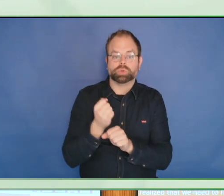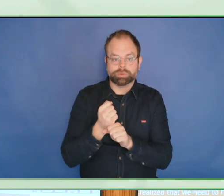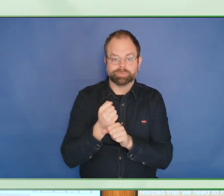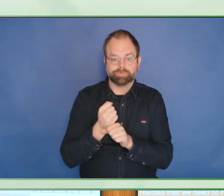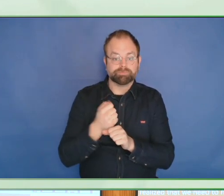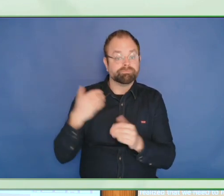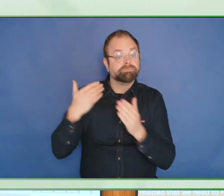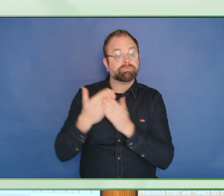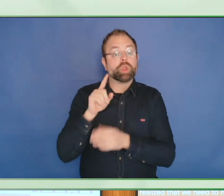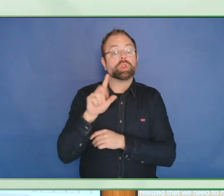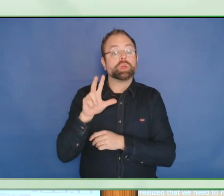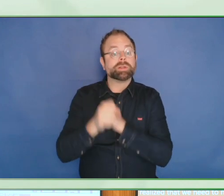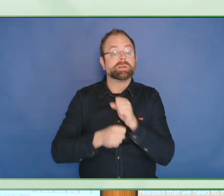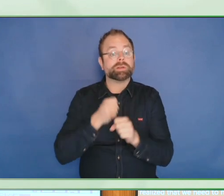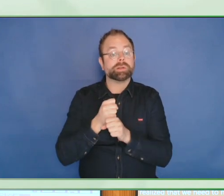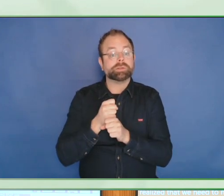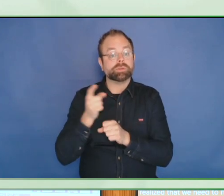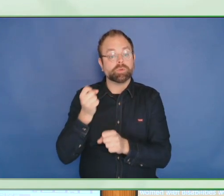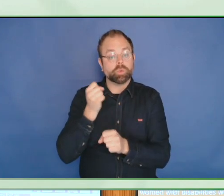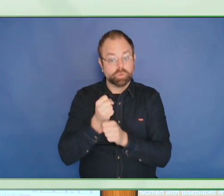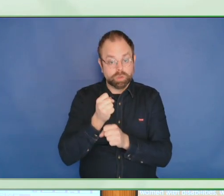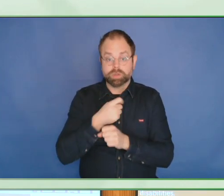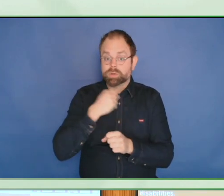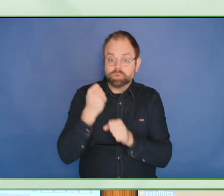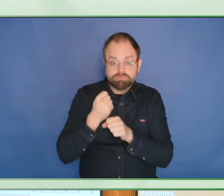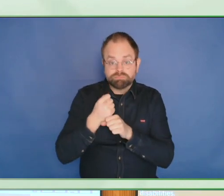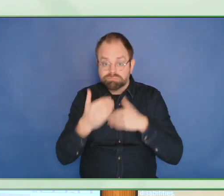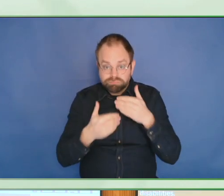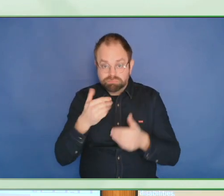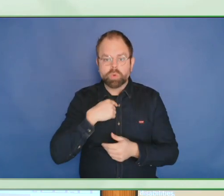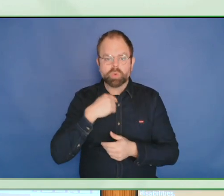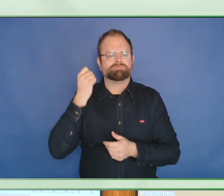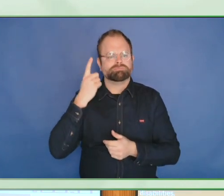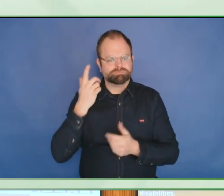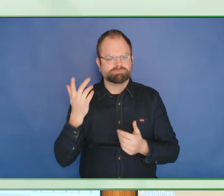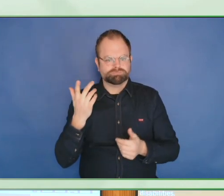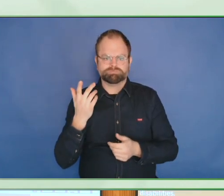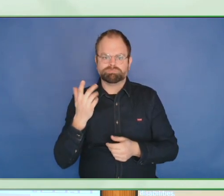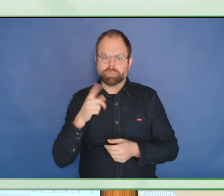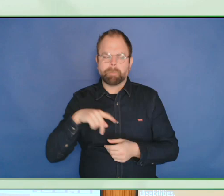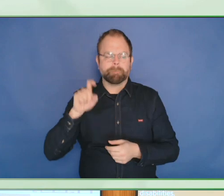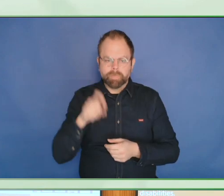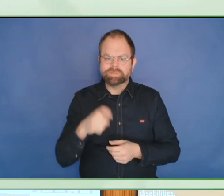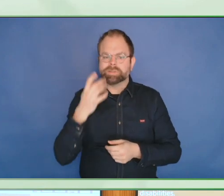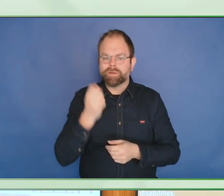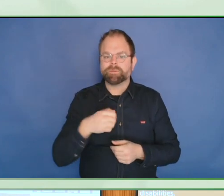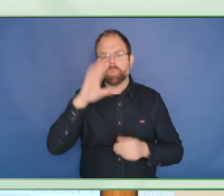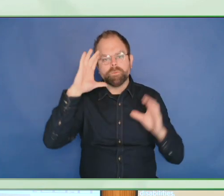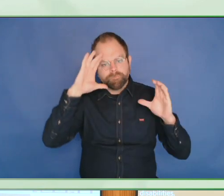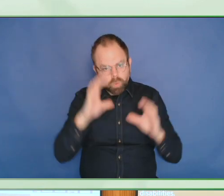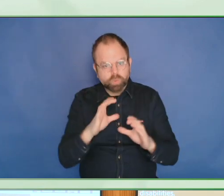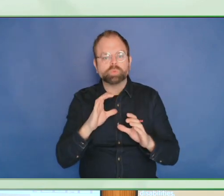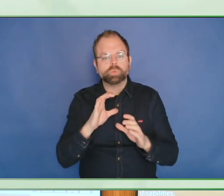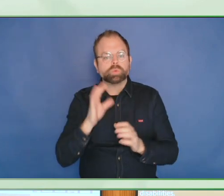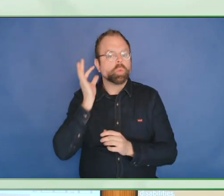Women Entrepreneurs with Disabilities. It was actually launched here in 2023 at the Zero conference. And